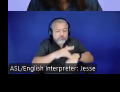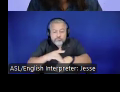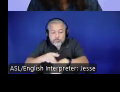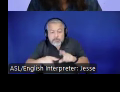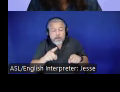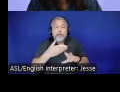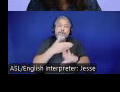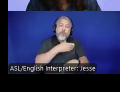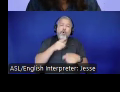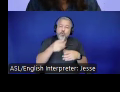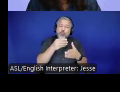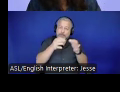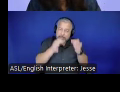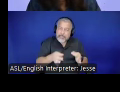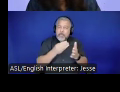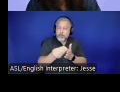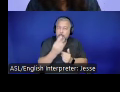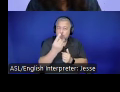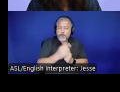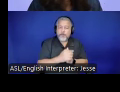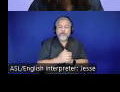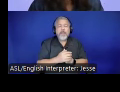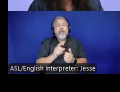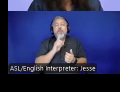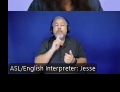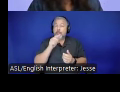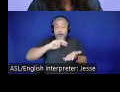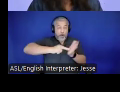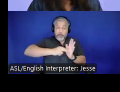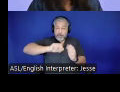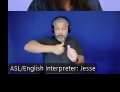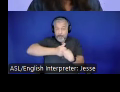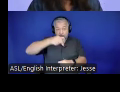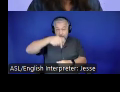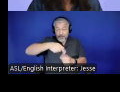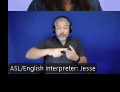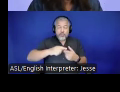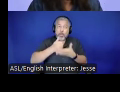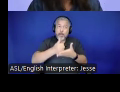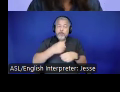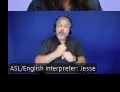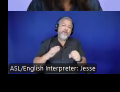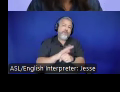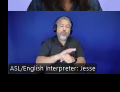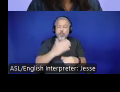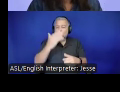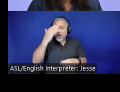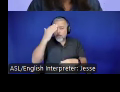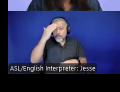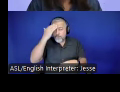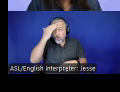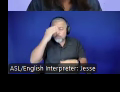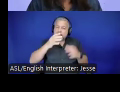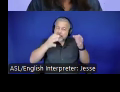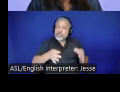Ultimately, it's just to help make a fully informed decision before, and it's really nice to be able to try out different items.